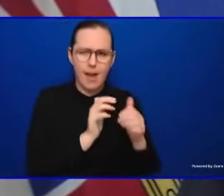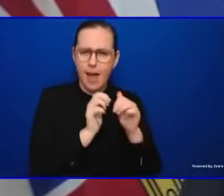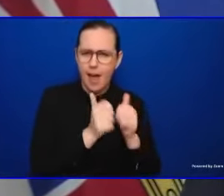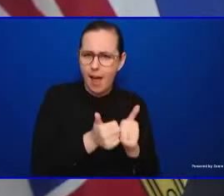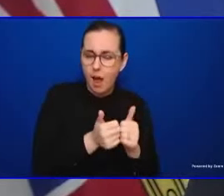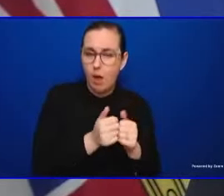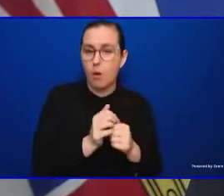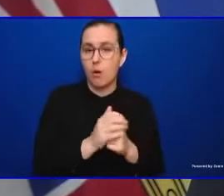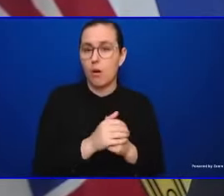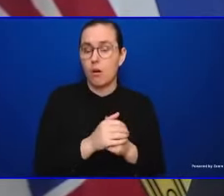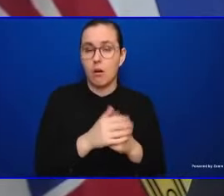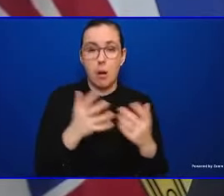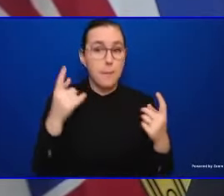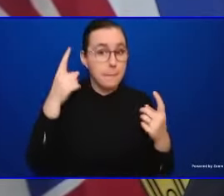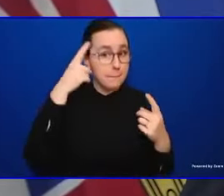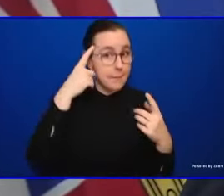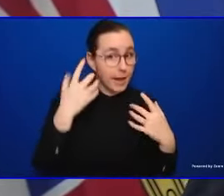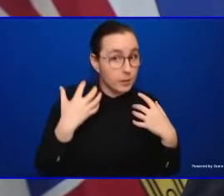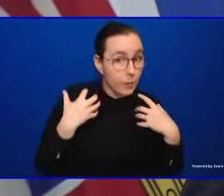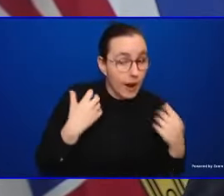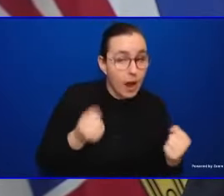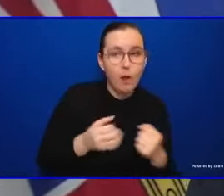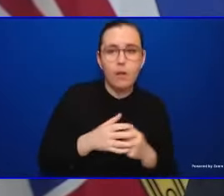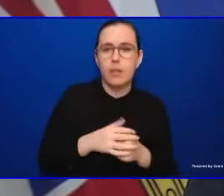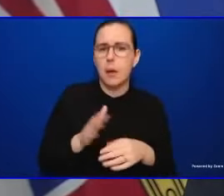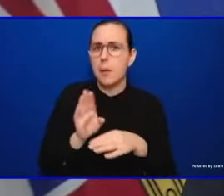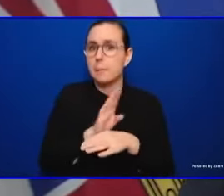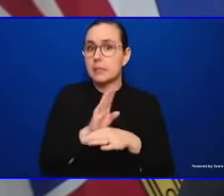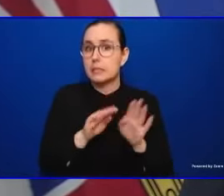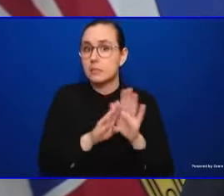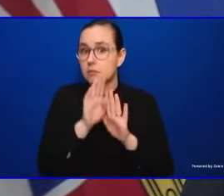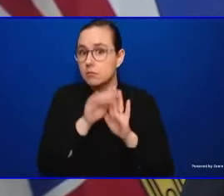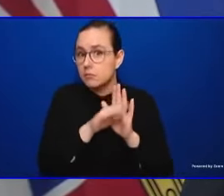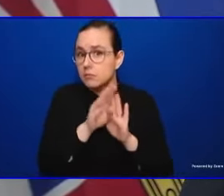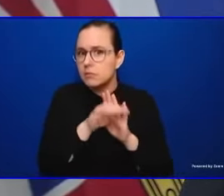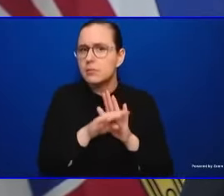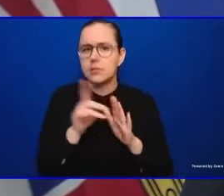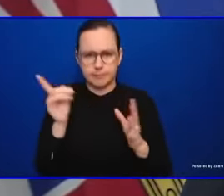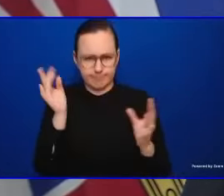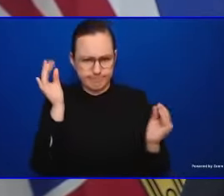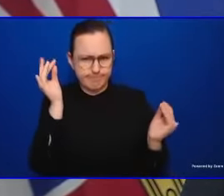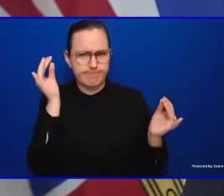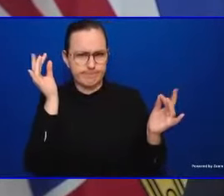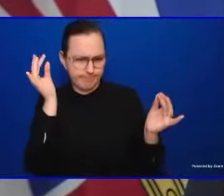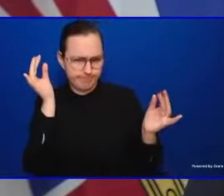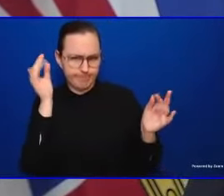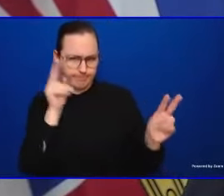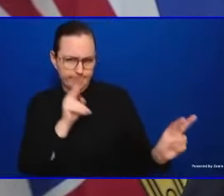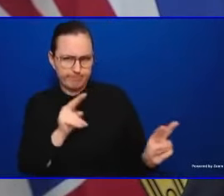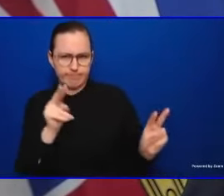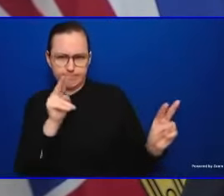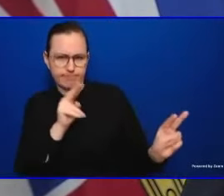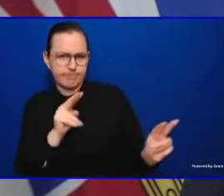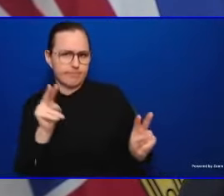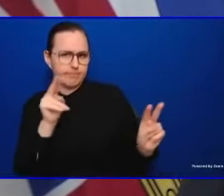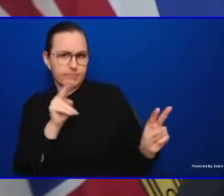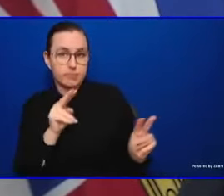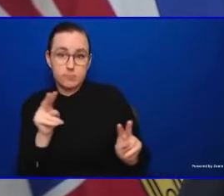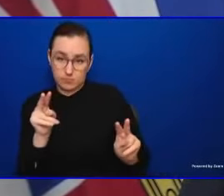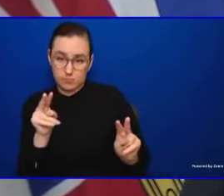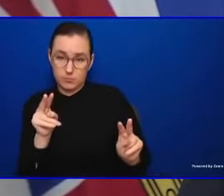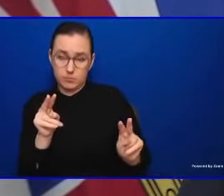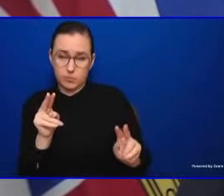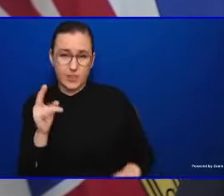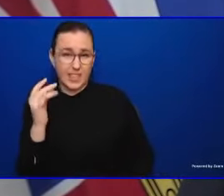the consequences before taking the order. Every one of those orders is taken with reluctance. It is taken with reluctance,